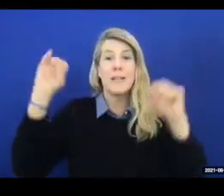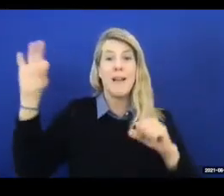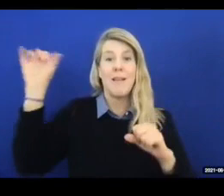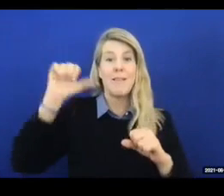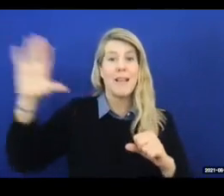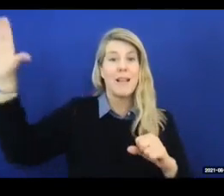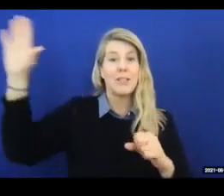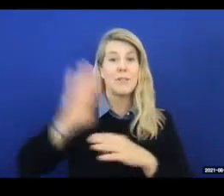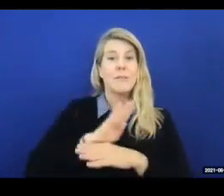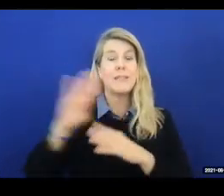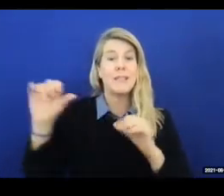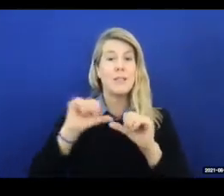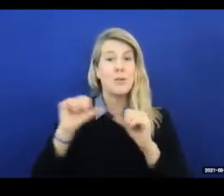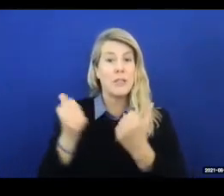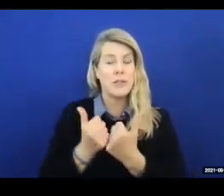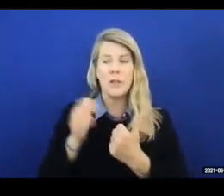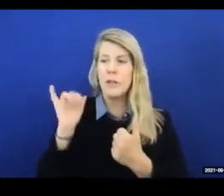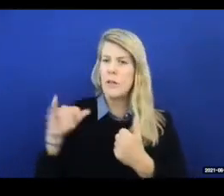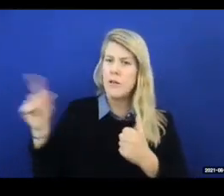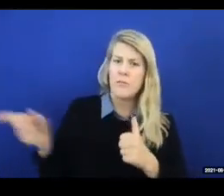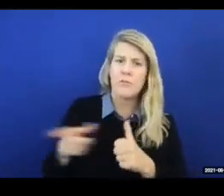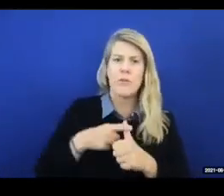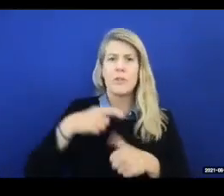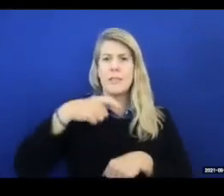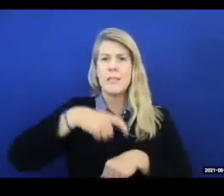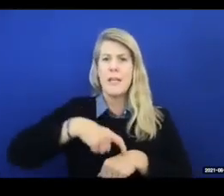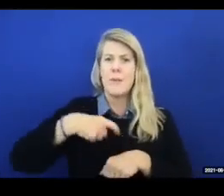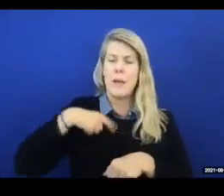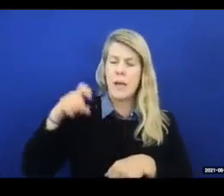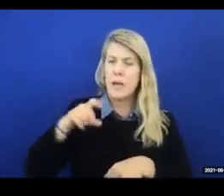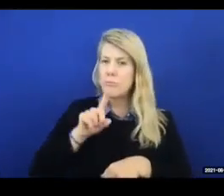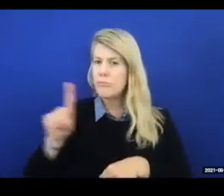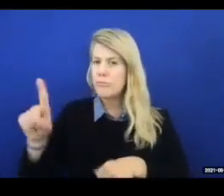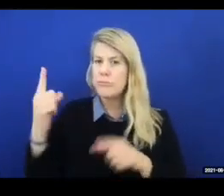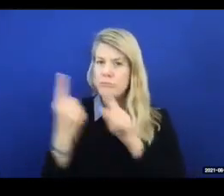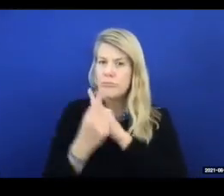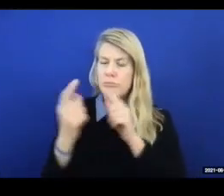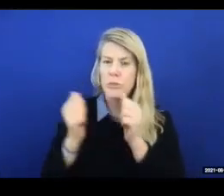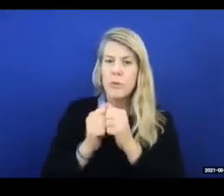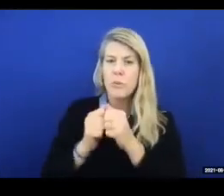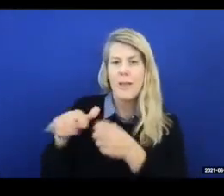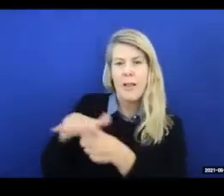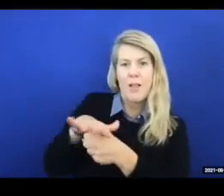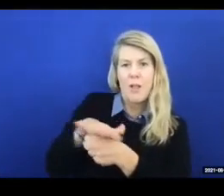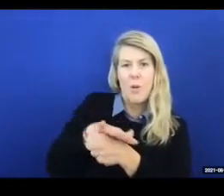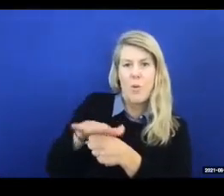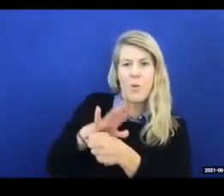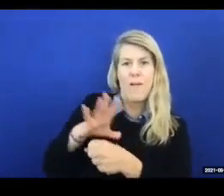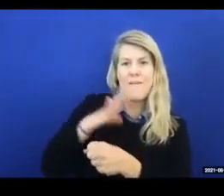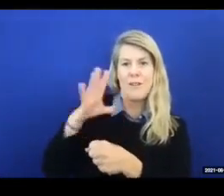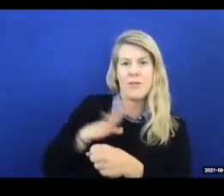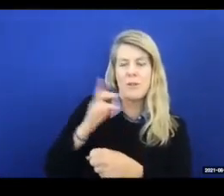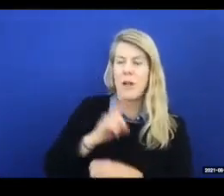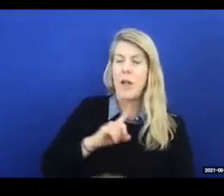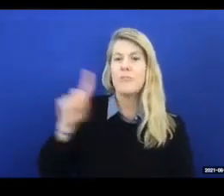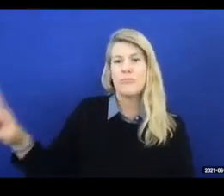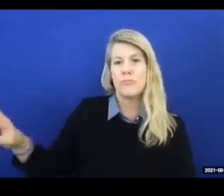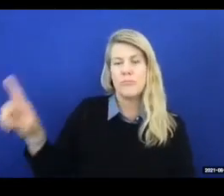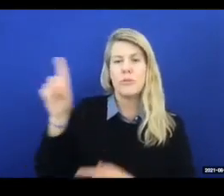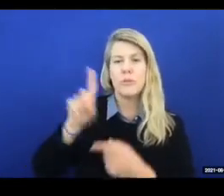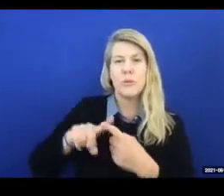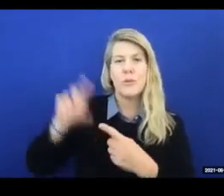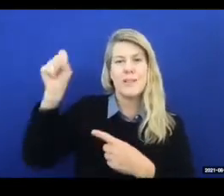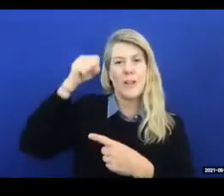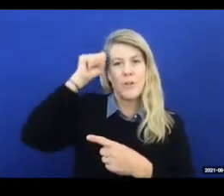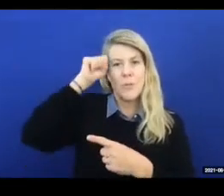Asian Business Association. This was the first time I had to go and meet with local government officials, went to Sacramento to testify